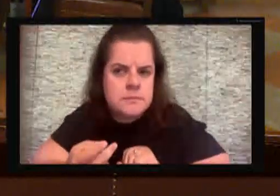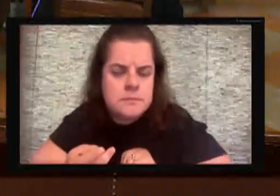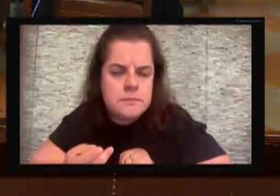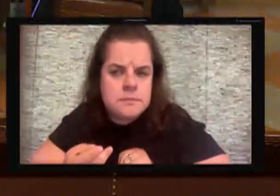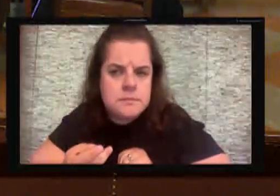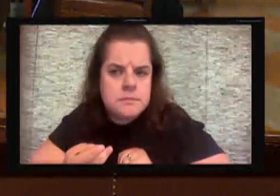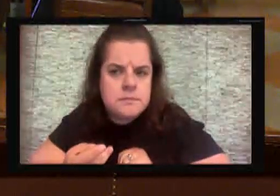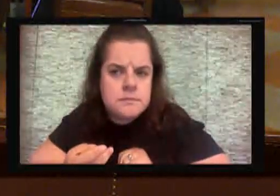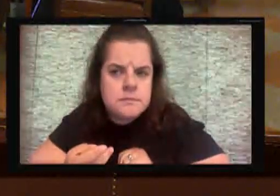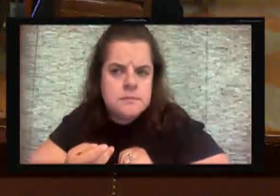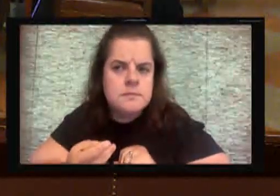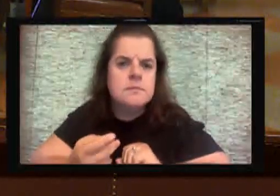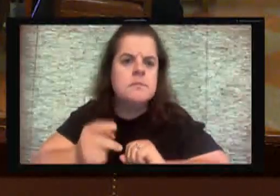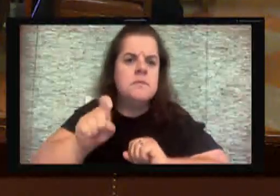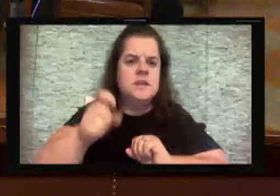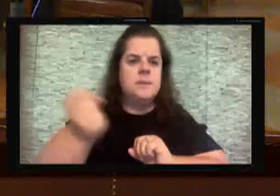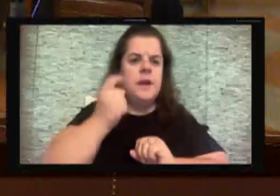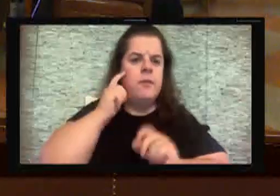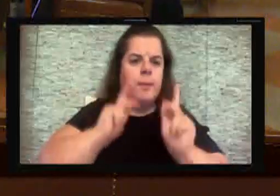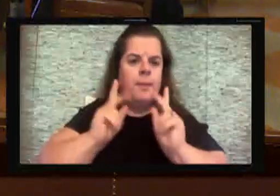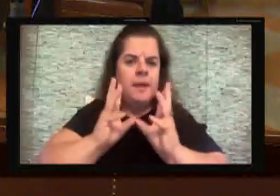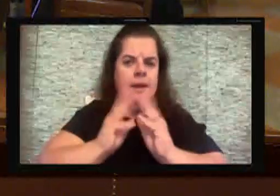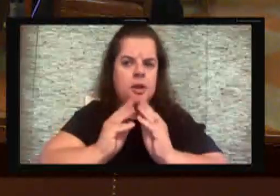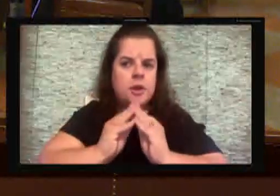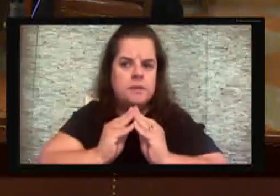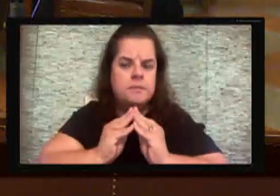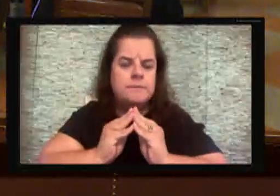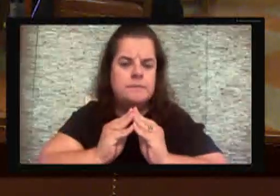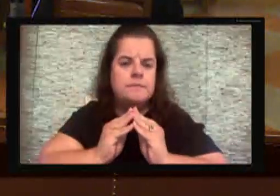Second. This needs to be held for public hearing. Oh, yes.